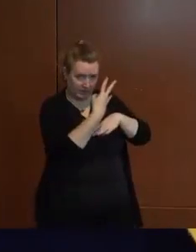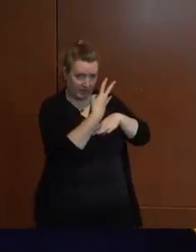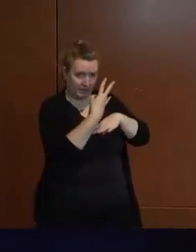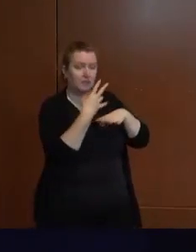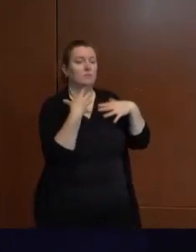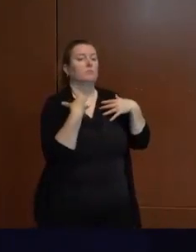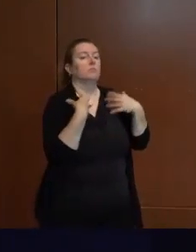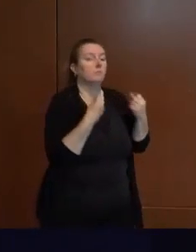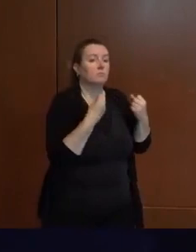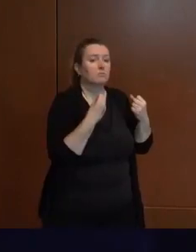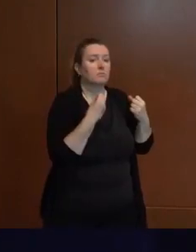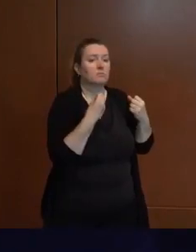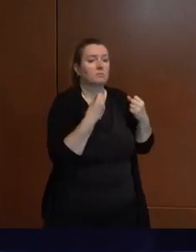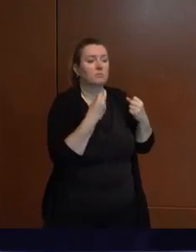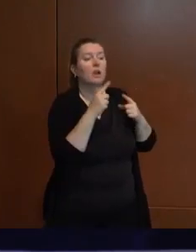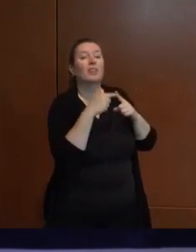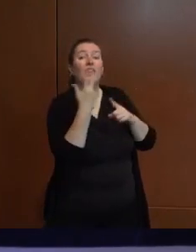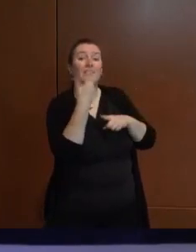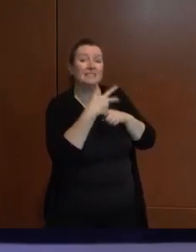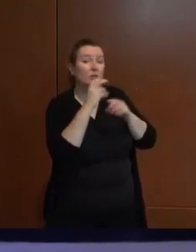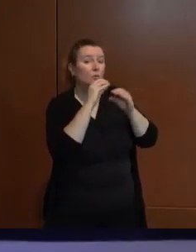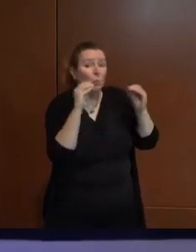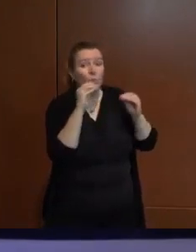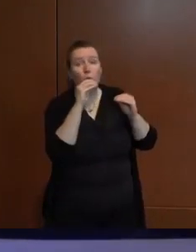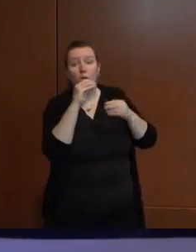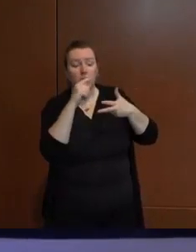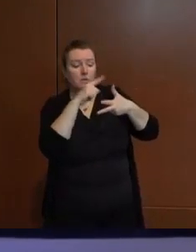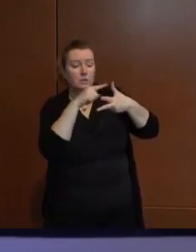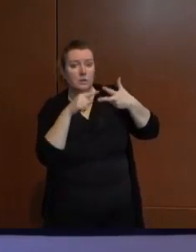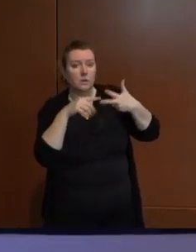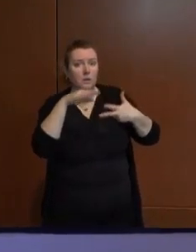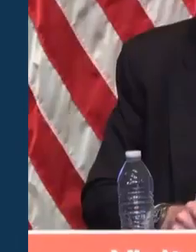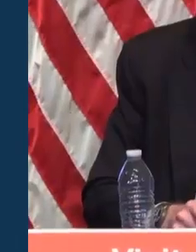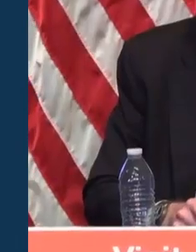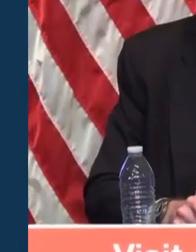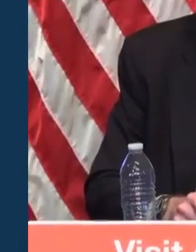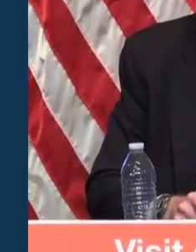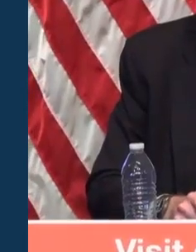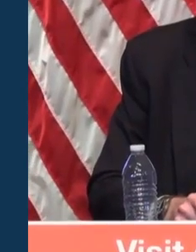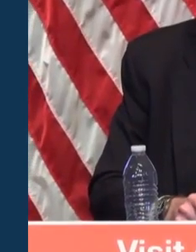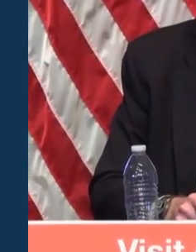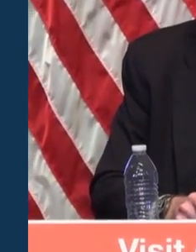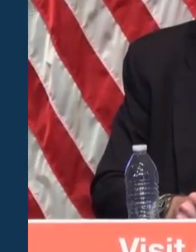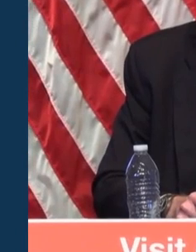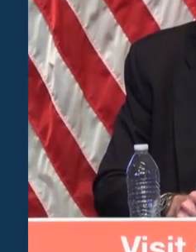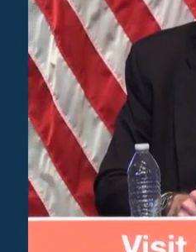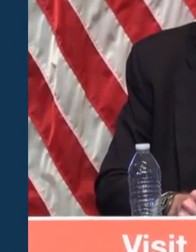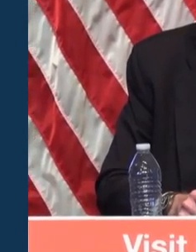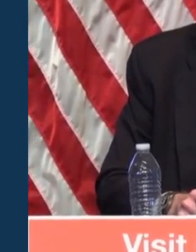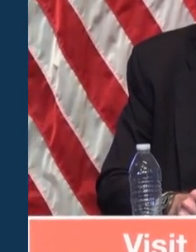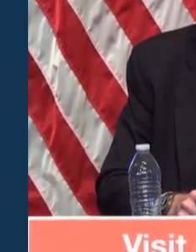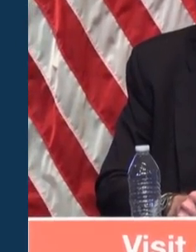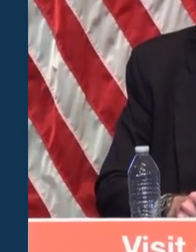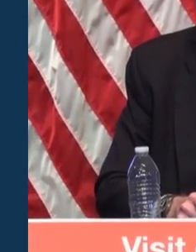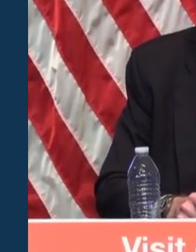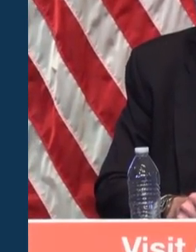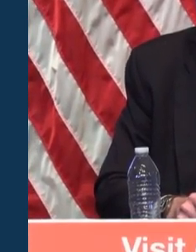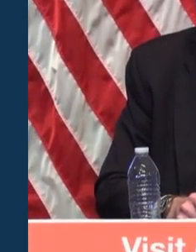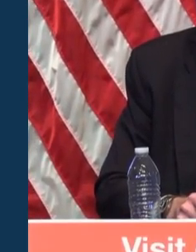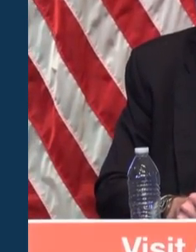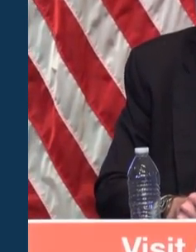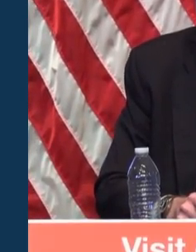the graphs still up behind me. Again, our job, clearly the left graph is Armageddon. We chose